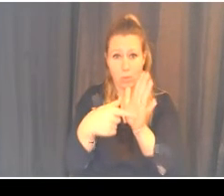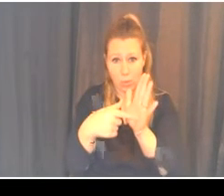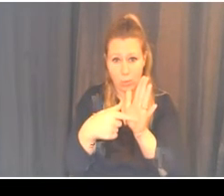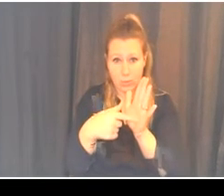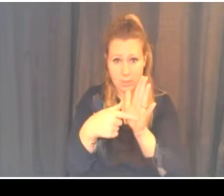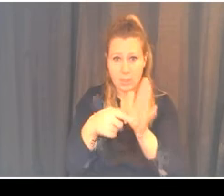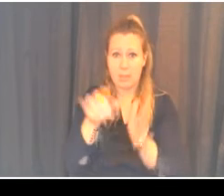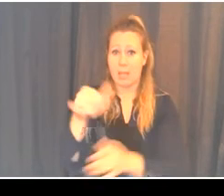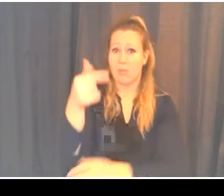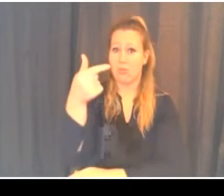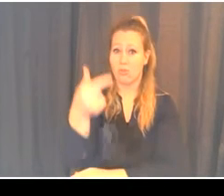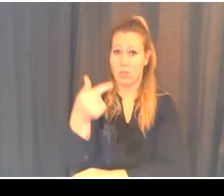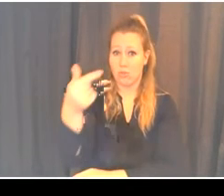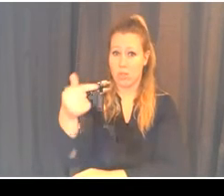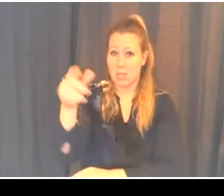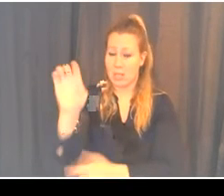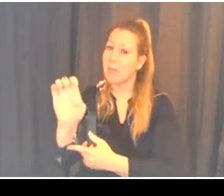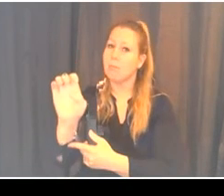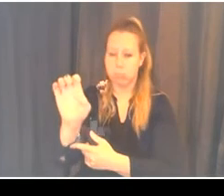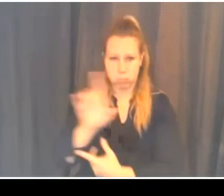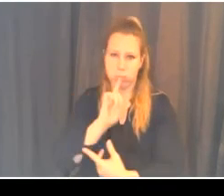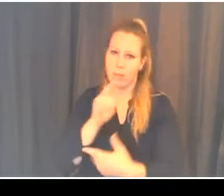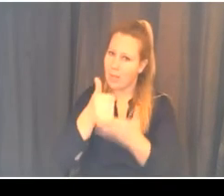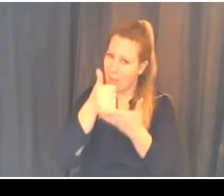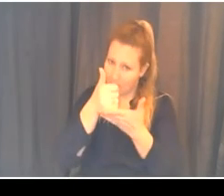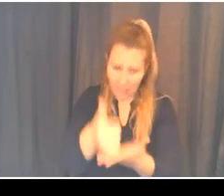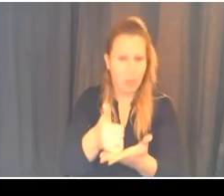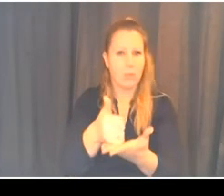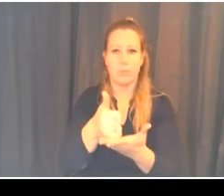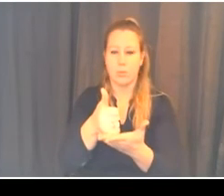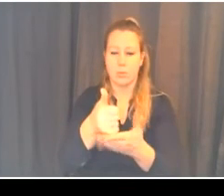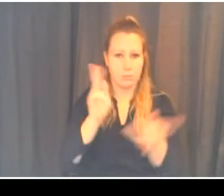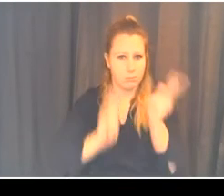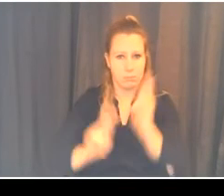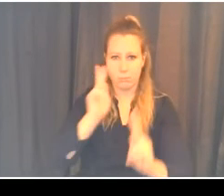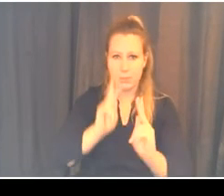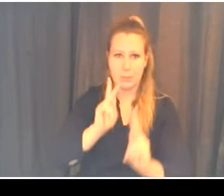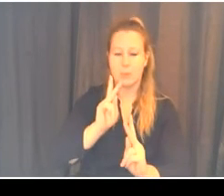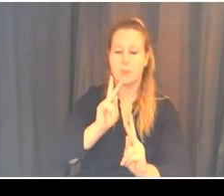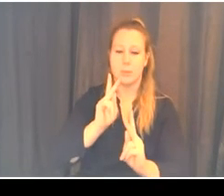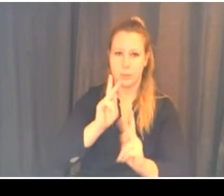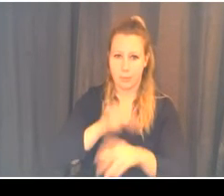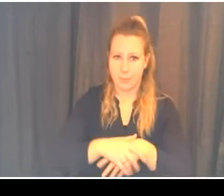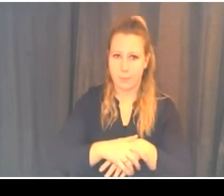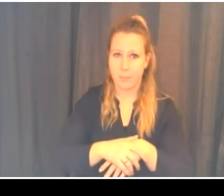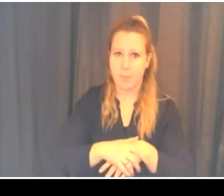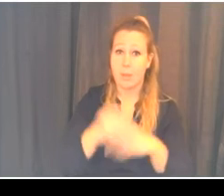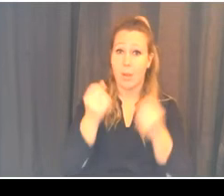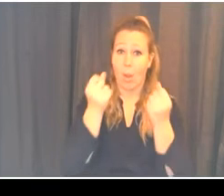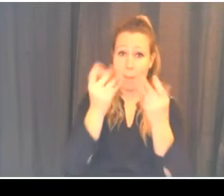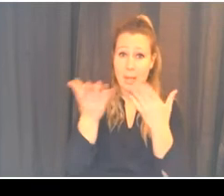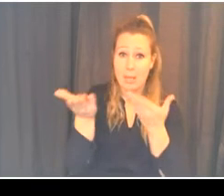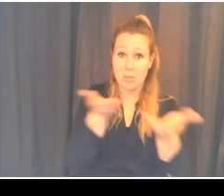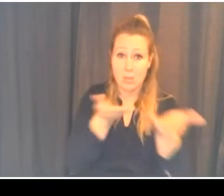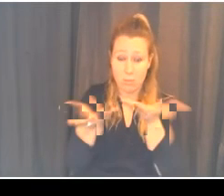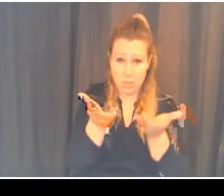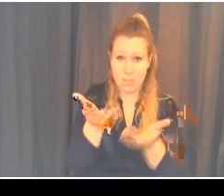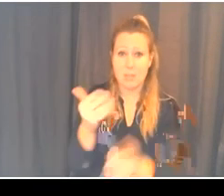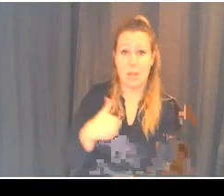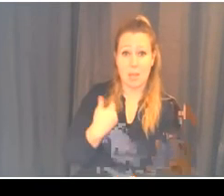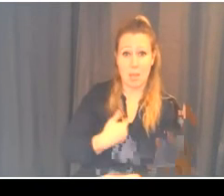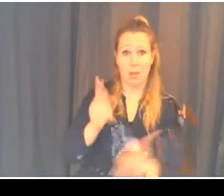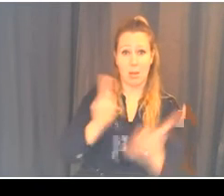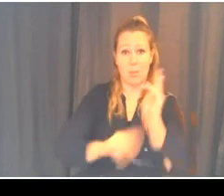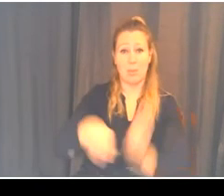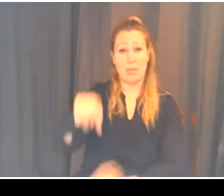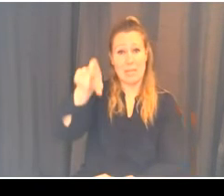and other city council efforts which meet the needs of Youth survivors are preserved and protected they remain essential dur in these difficult times